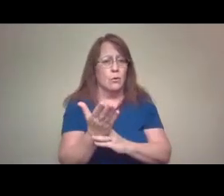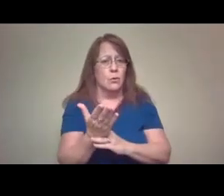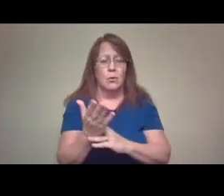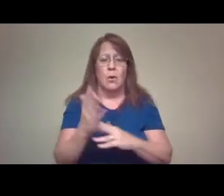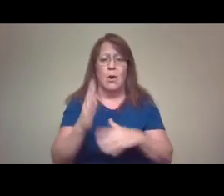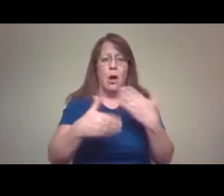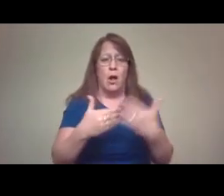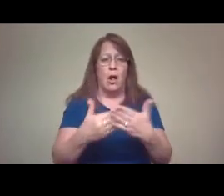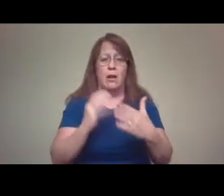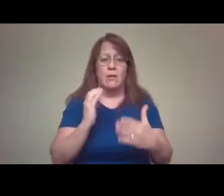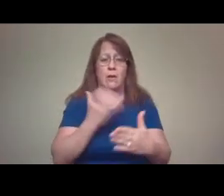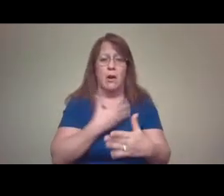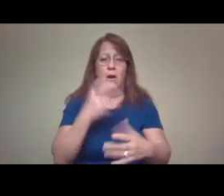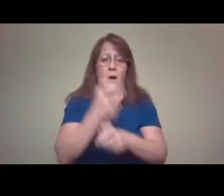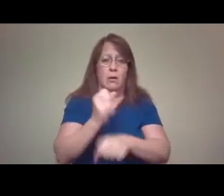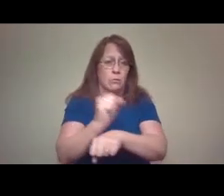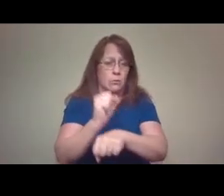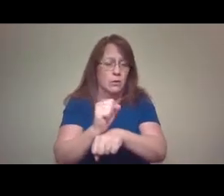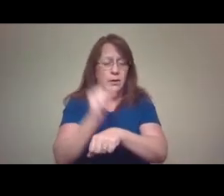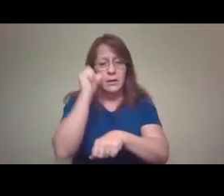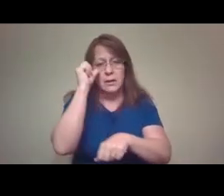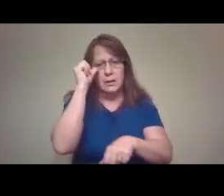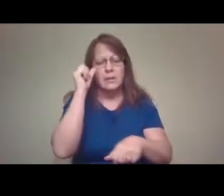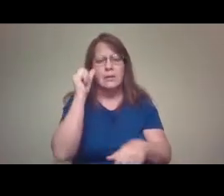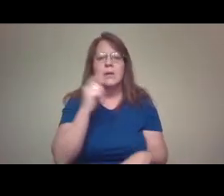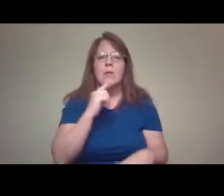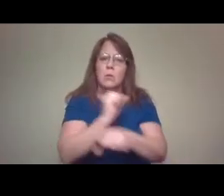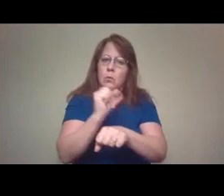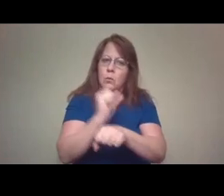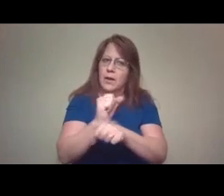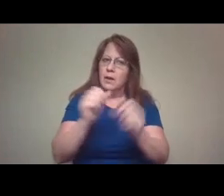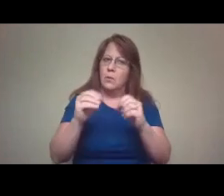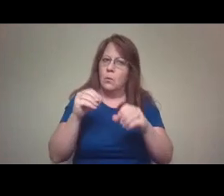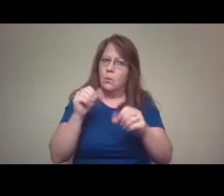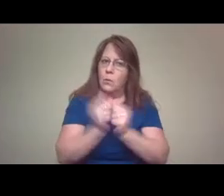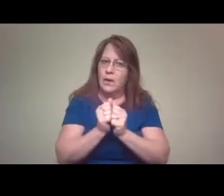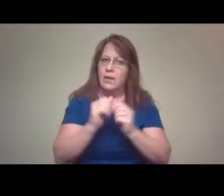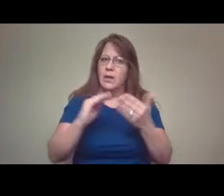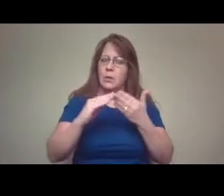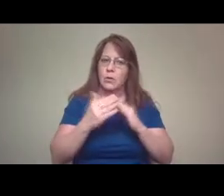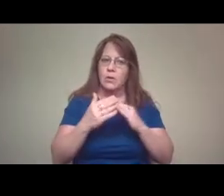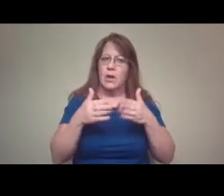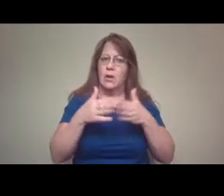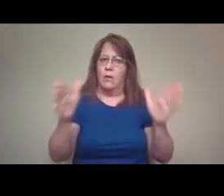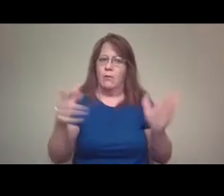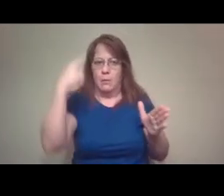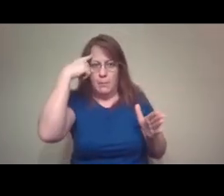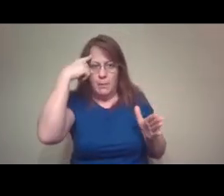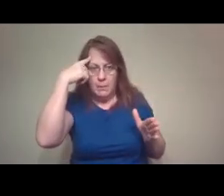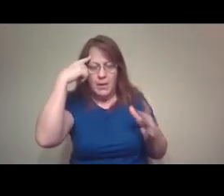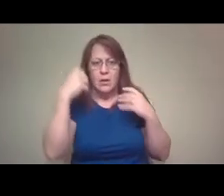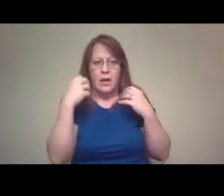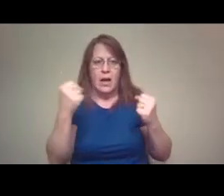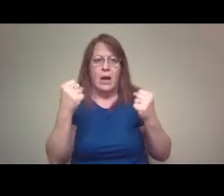of local public health working with the community for suicide prevention and overall mental health promotion